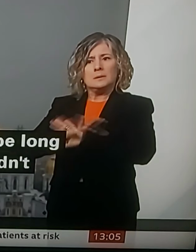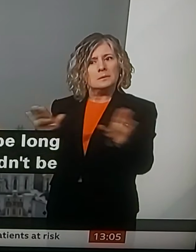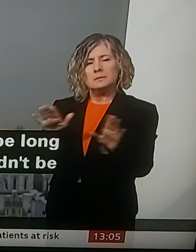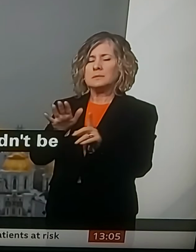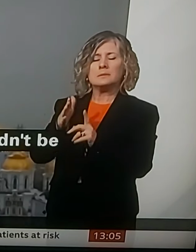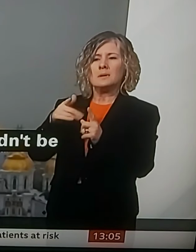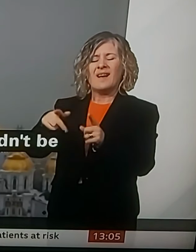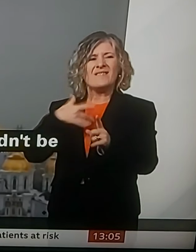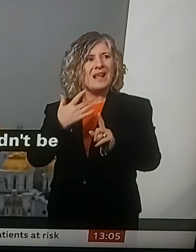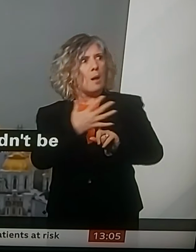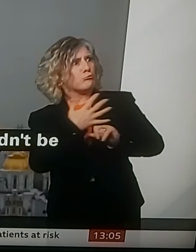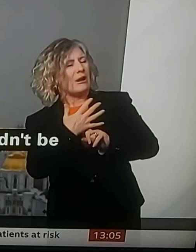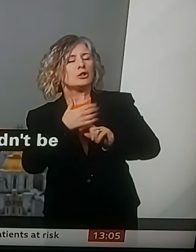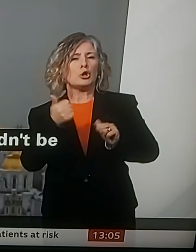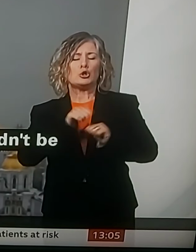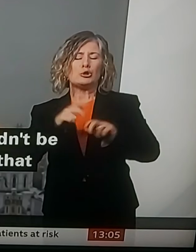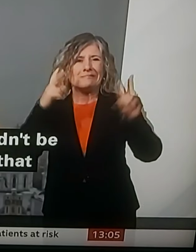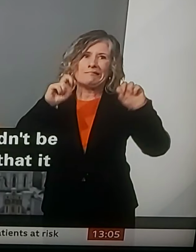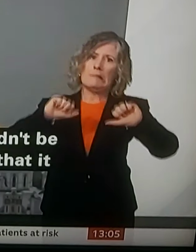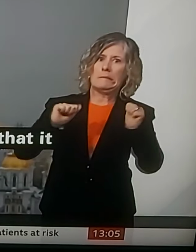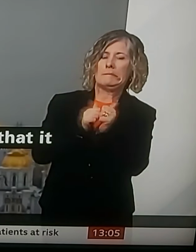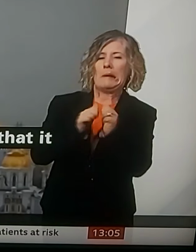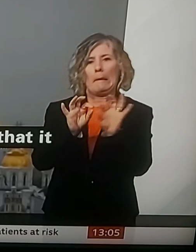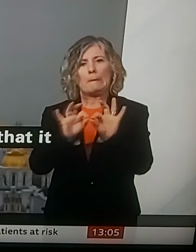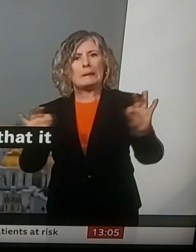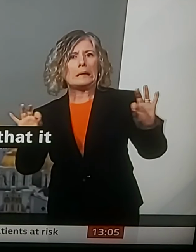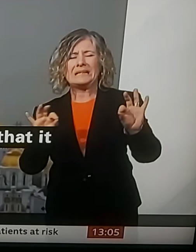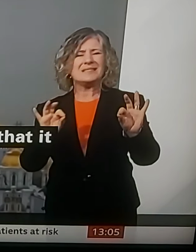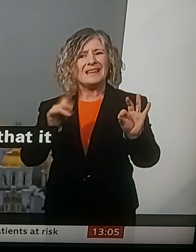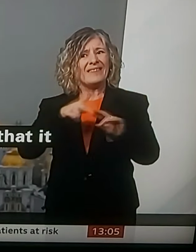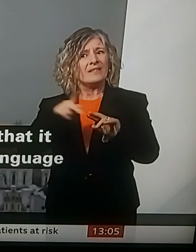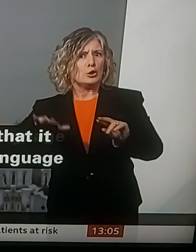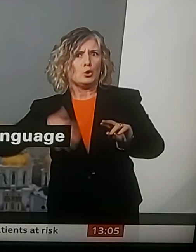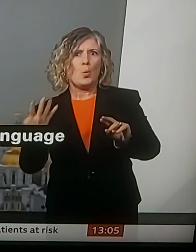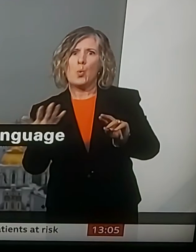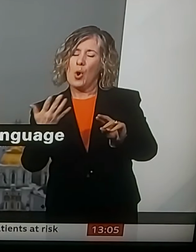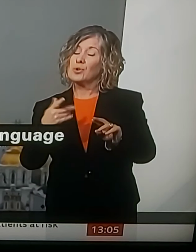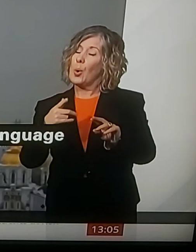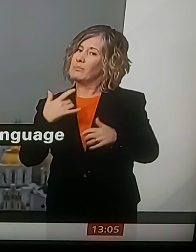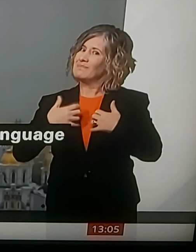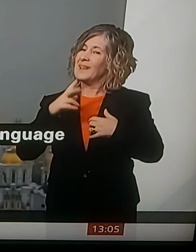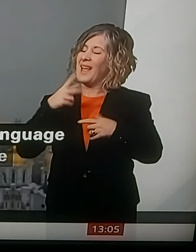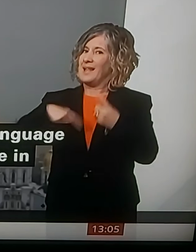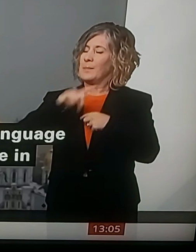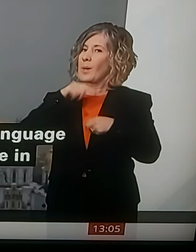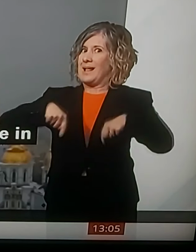Thank you.